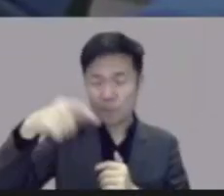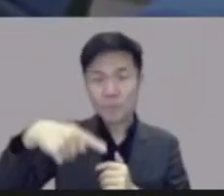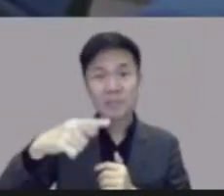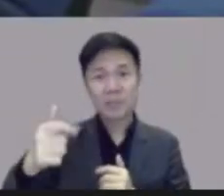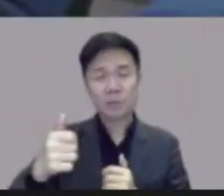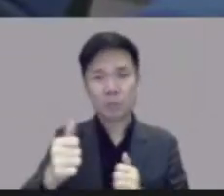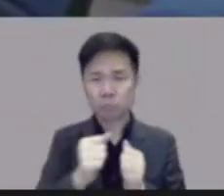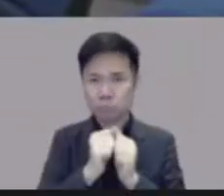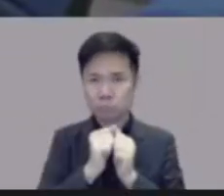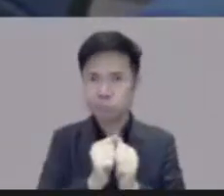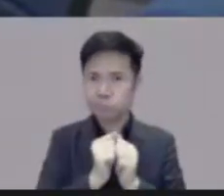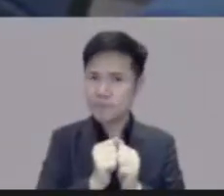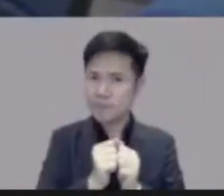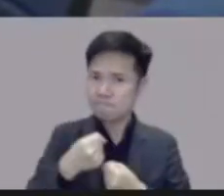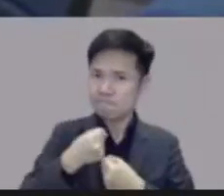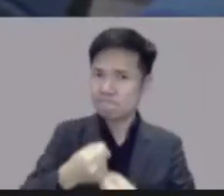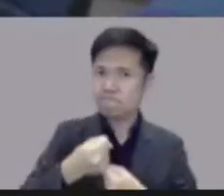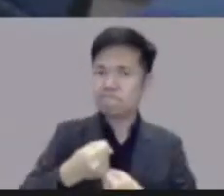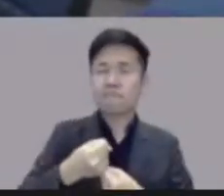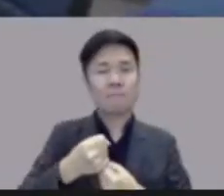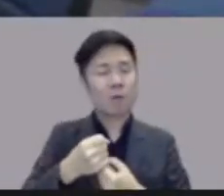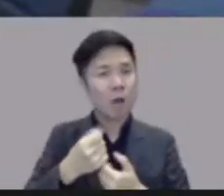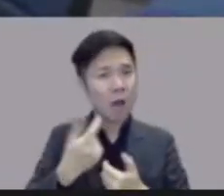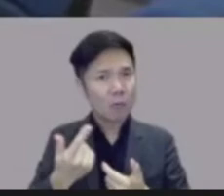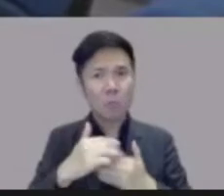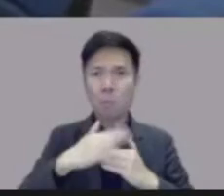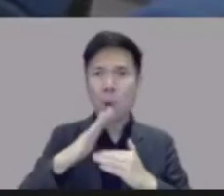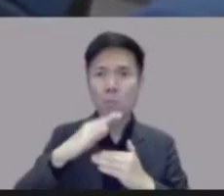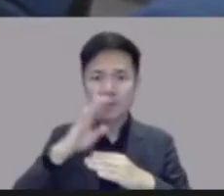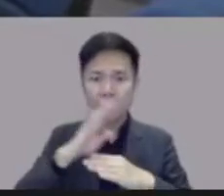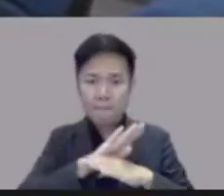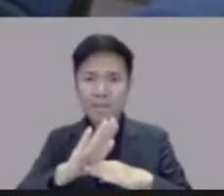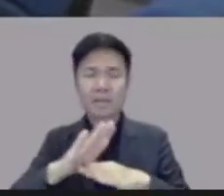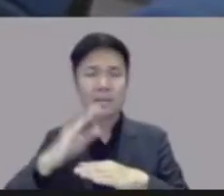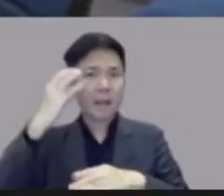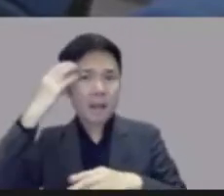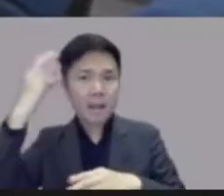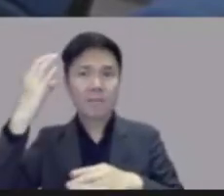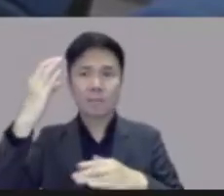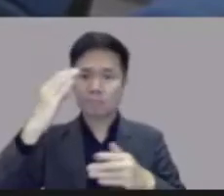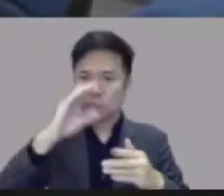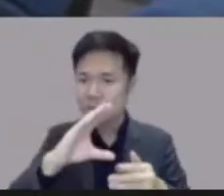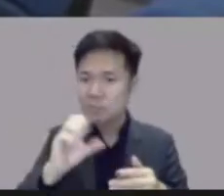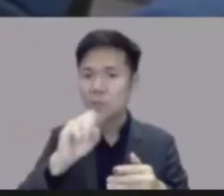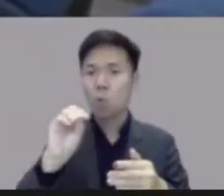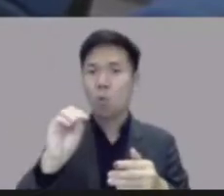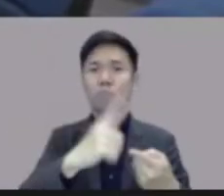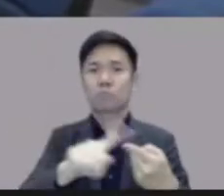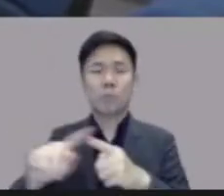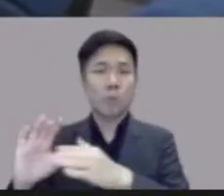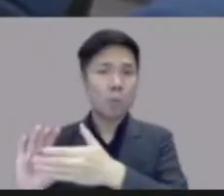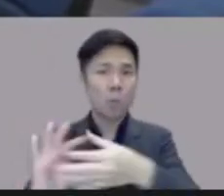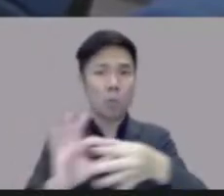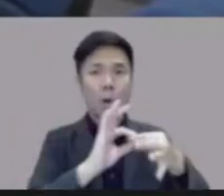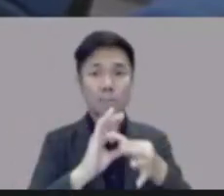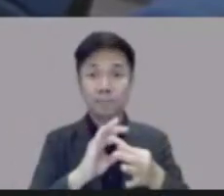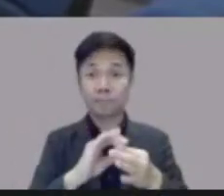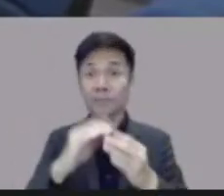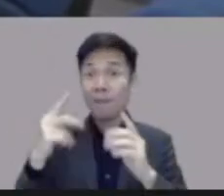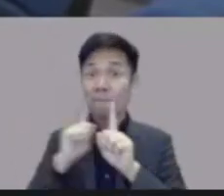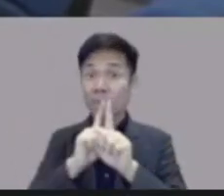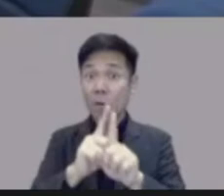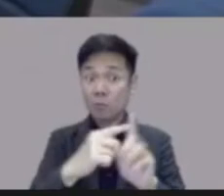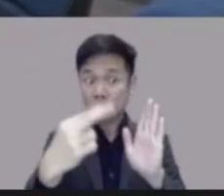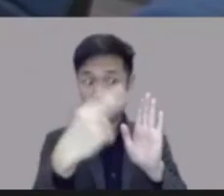through strengthened multilateralism for strong advocacy and support towards the message identified in the report that are necessary